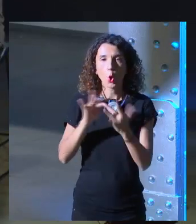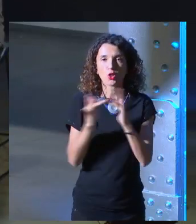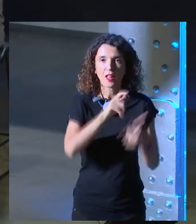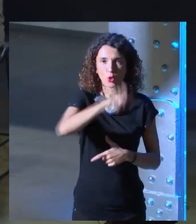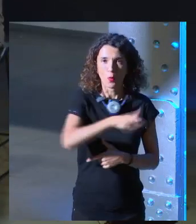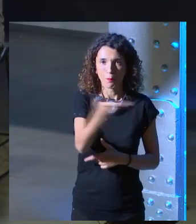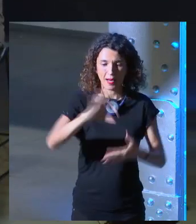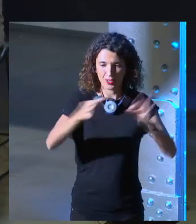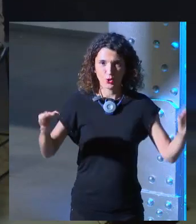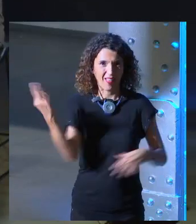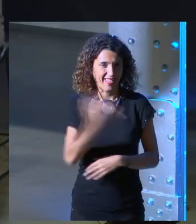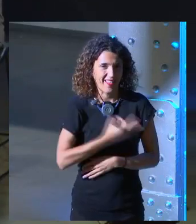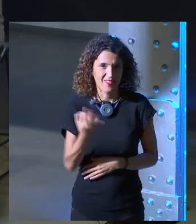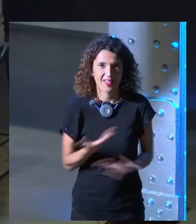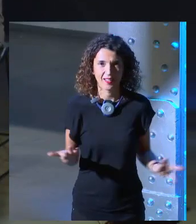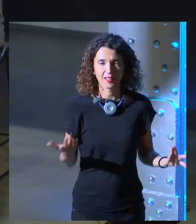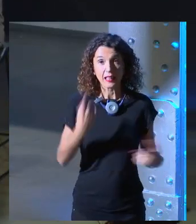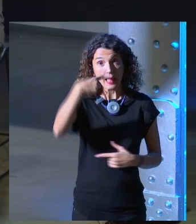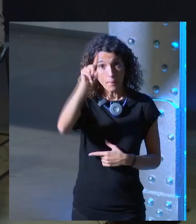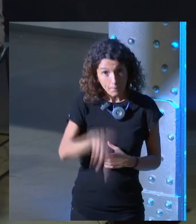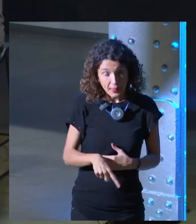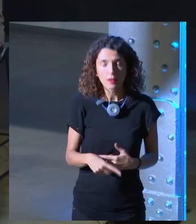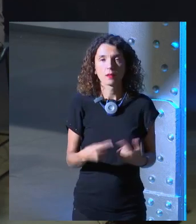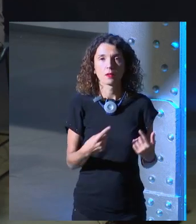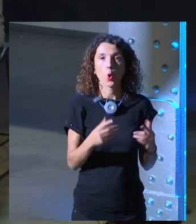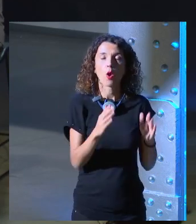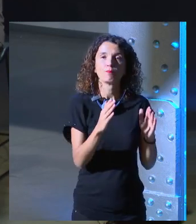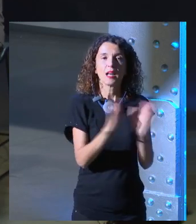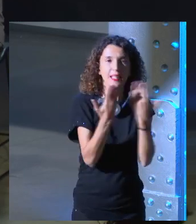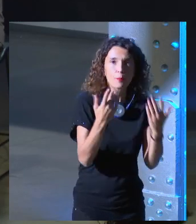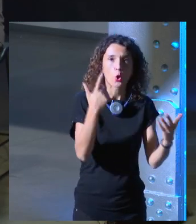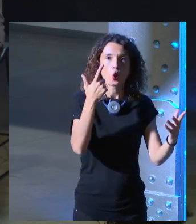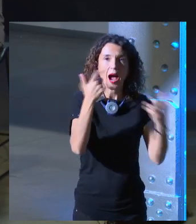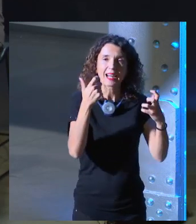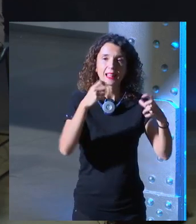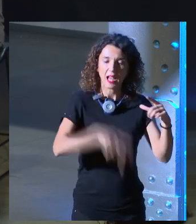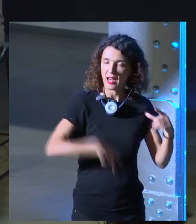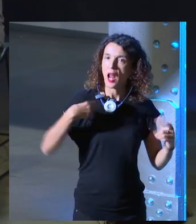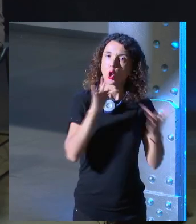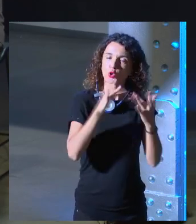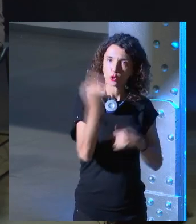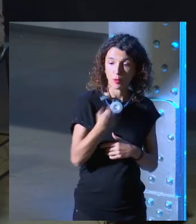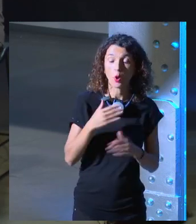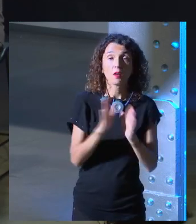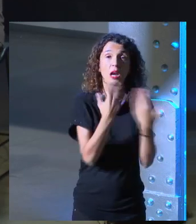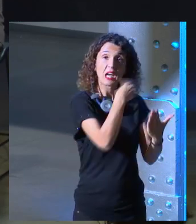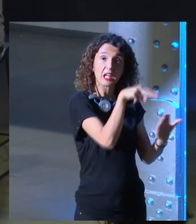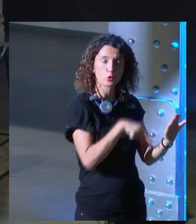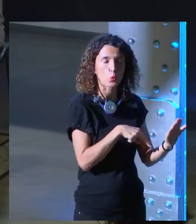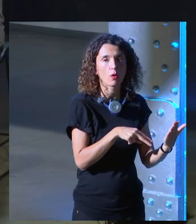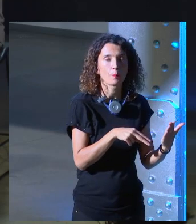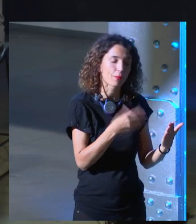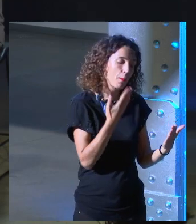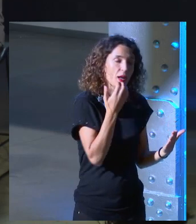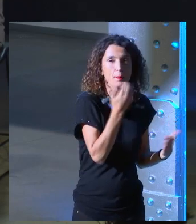its forms, but particularly, I think, with reading, because unless you're reading to a child or you have a reading group, it's something that you're